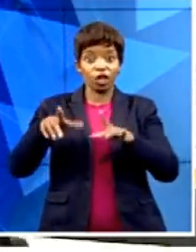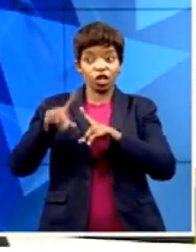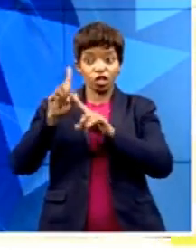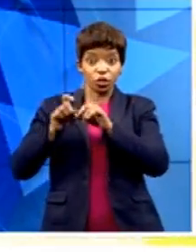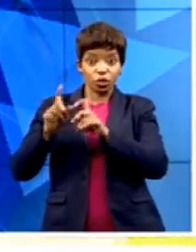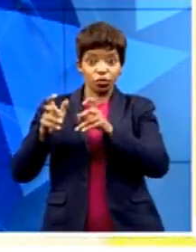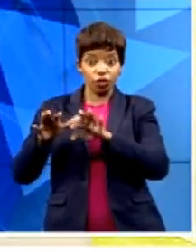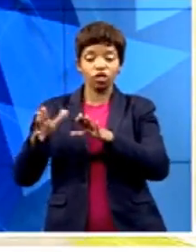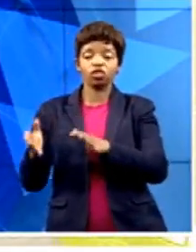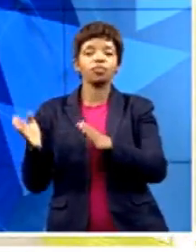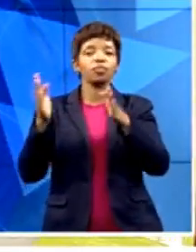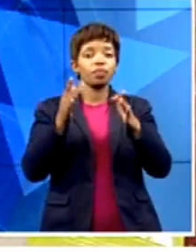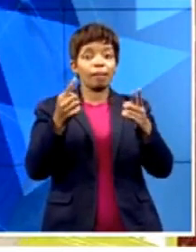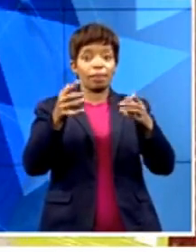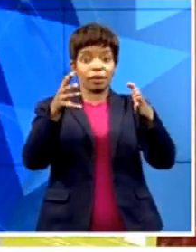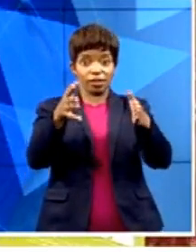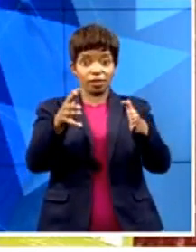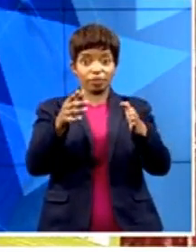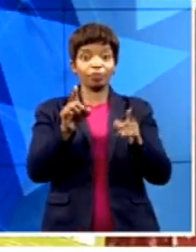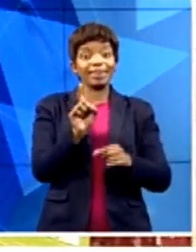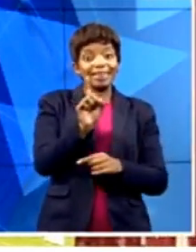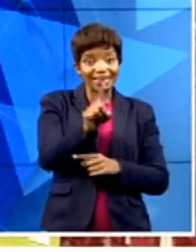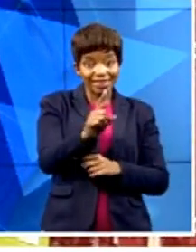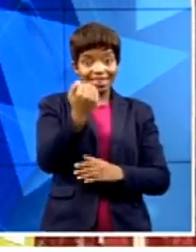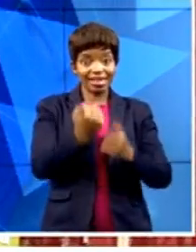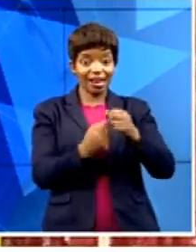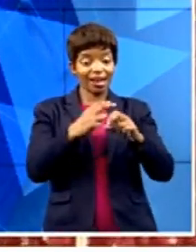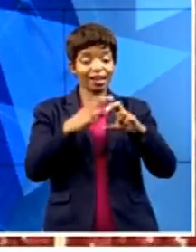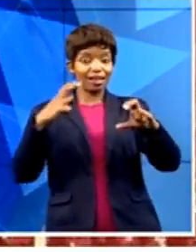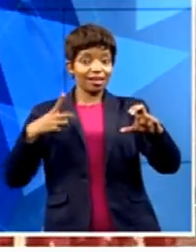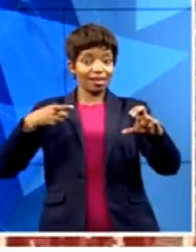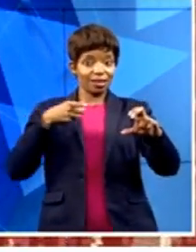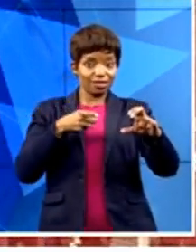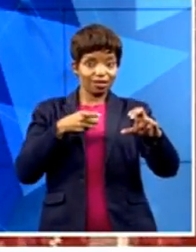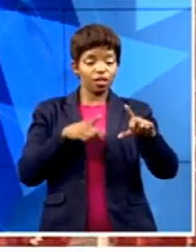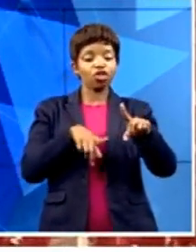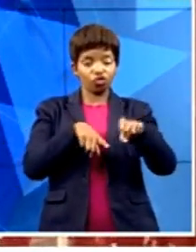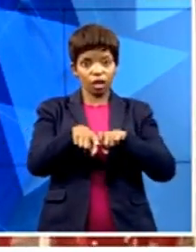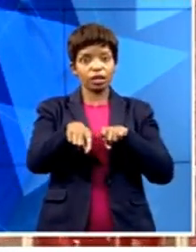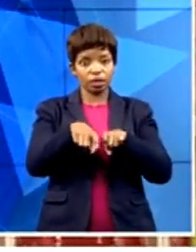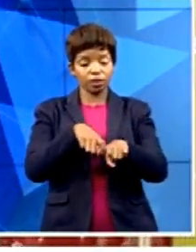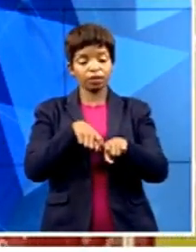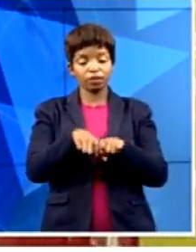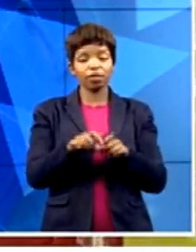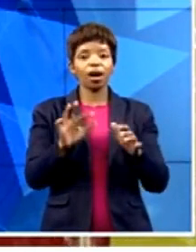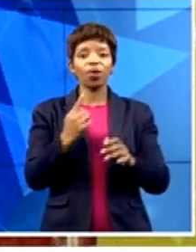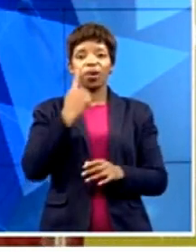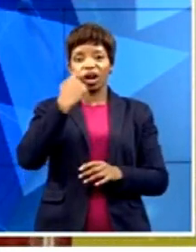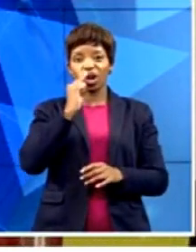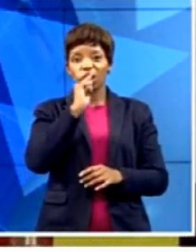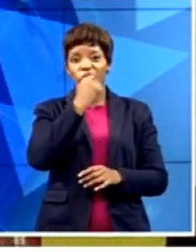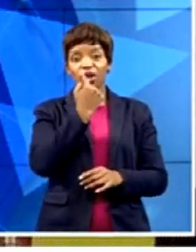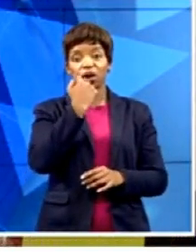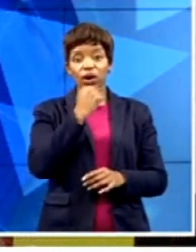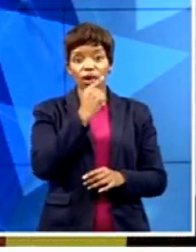be taken through the process of being tested. You'll go through the swabbing as well and go through all the other tests that